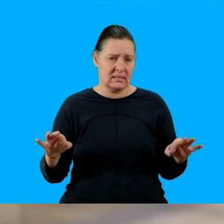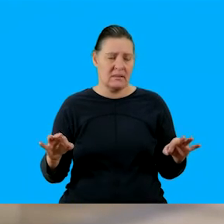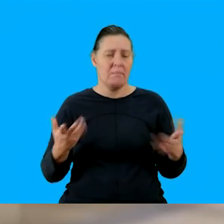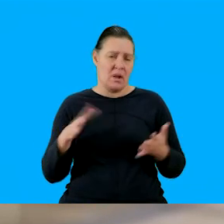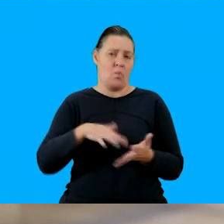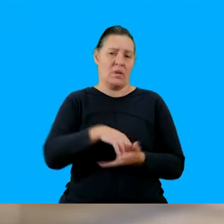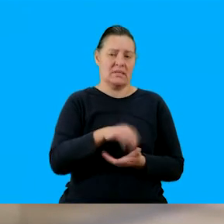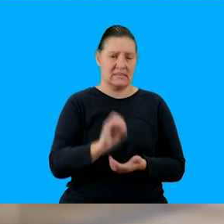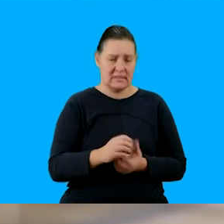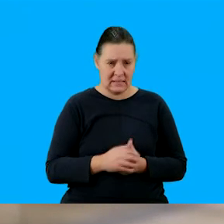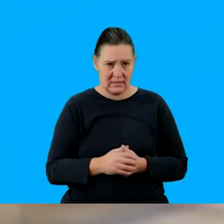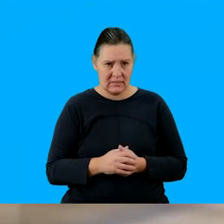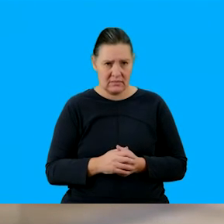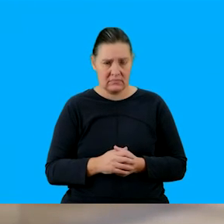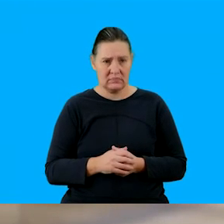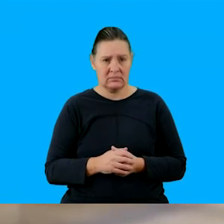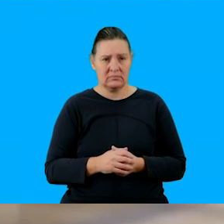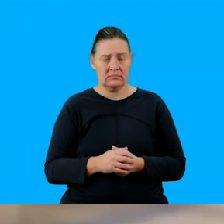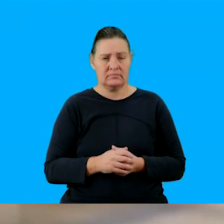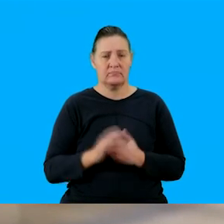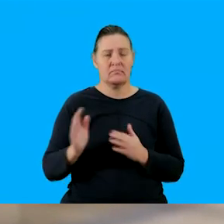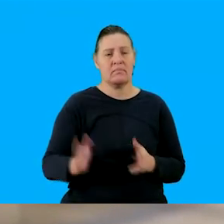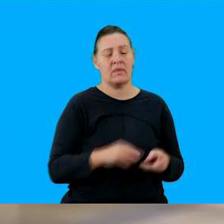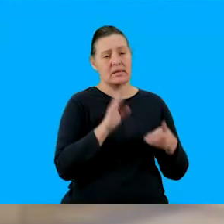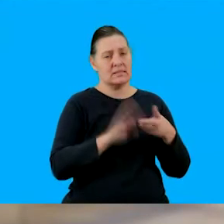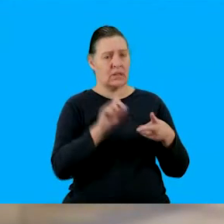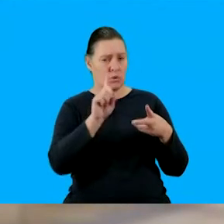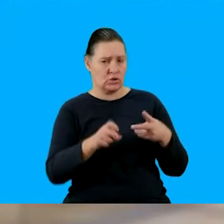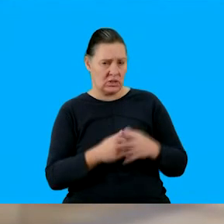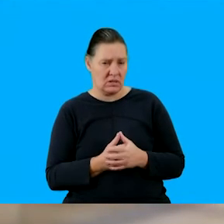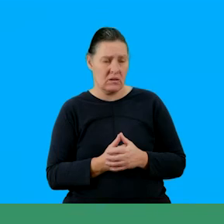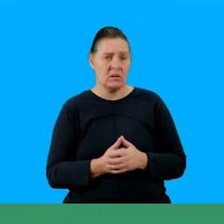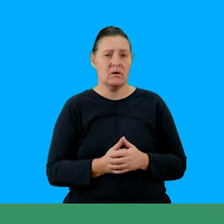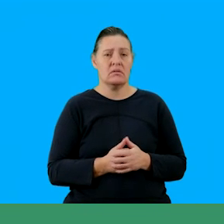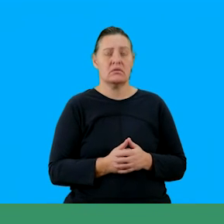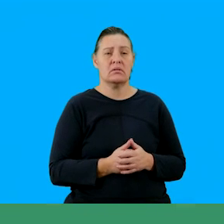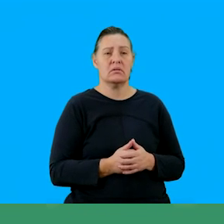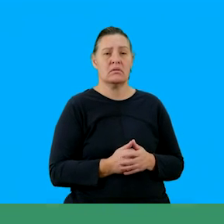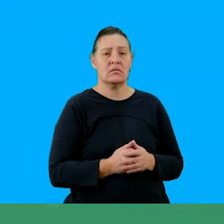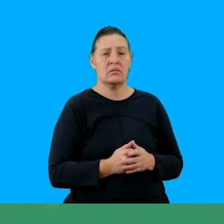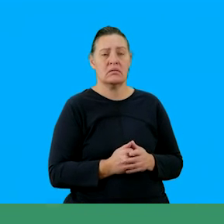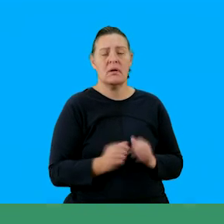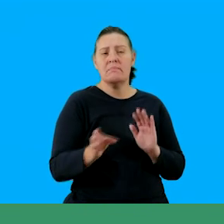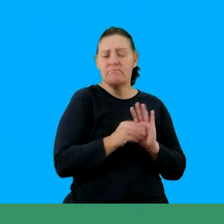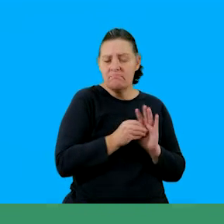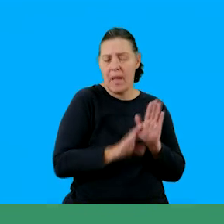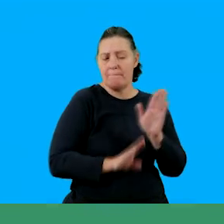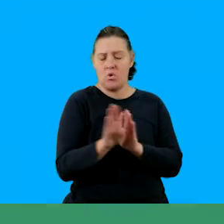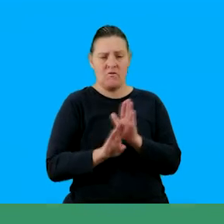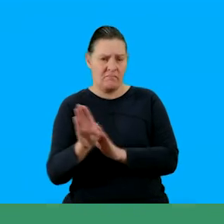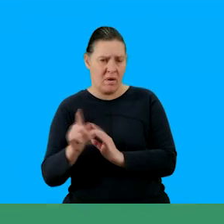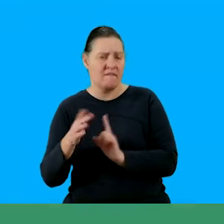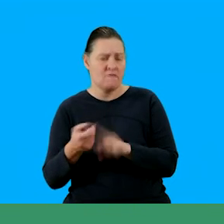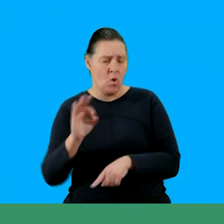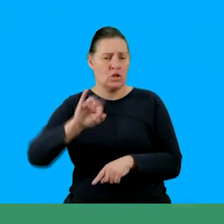as a weakness. Now let's look at the second question. Recommend areas of